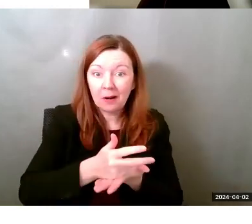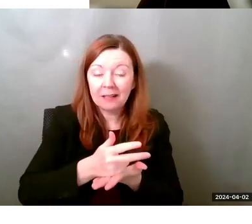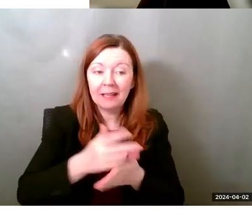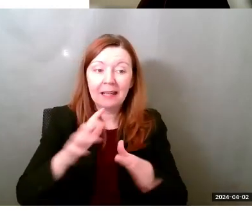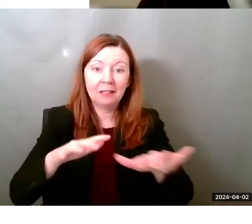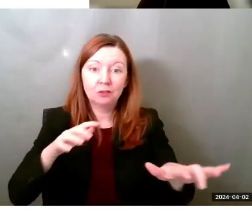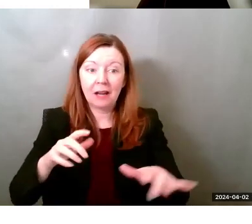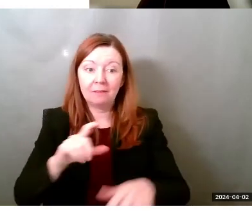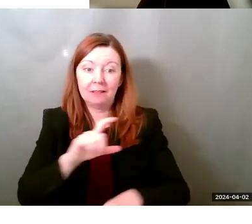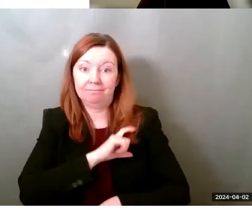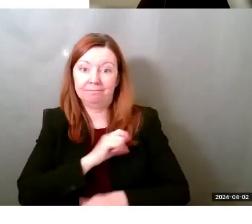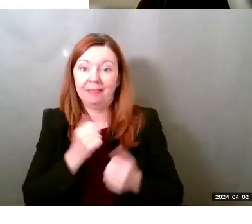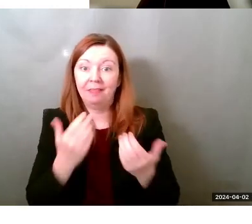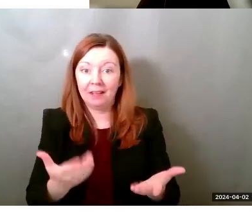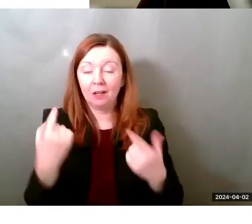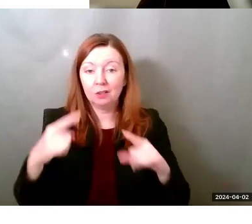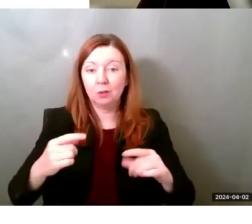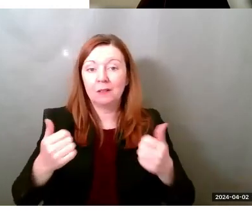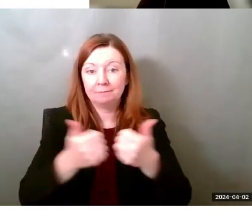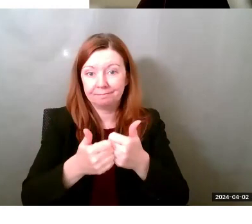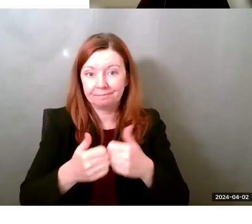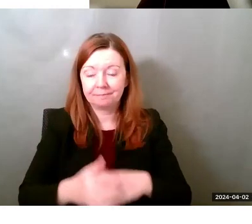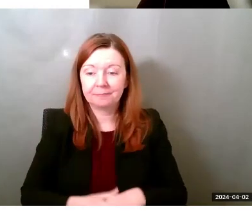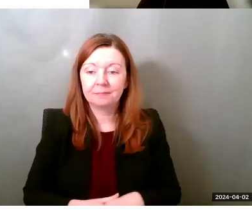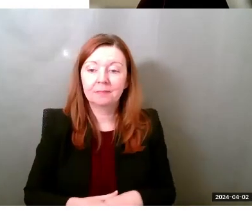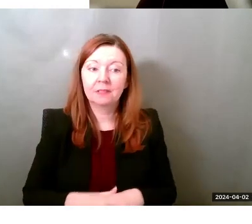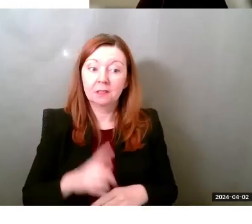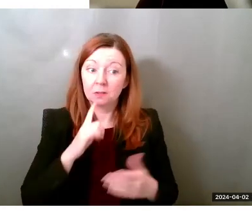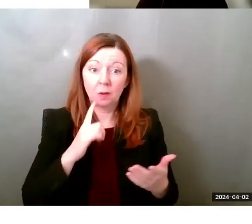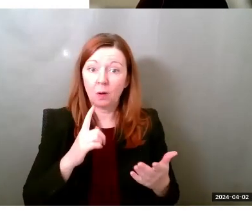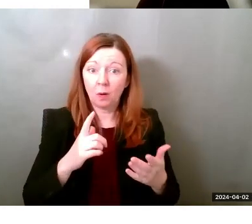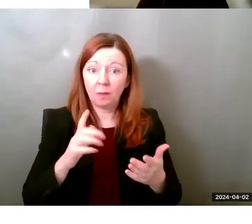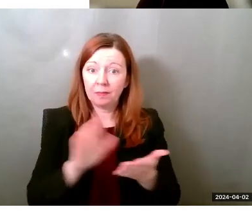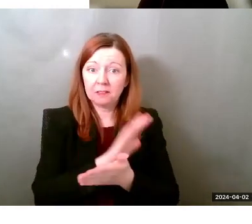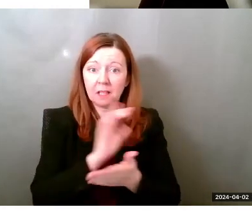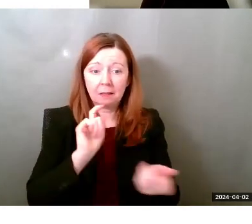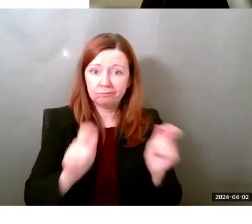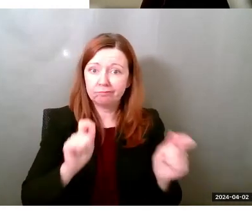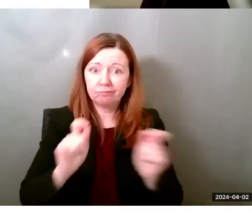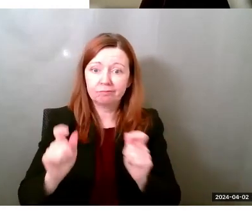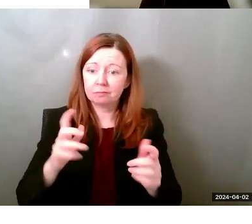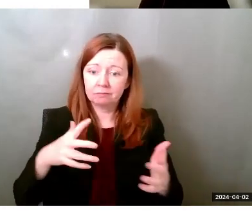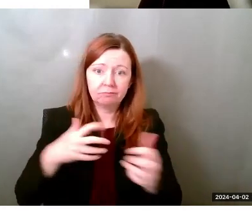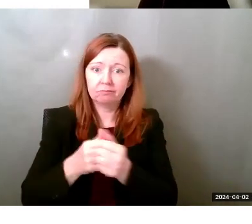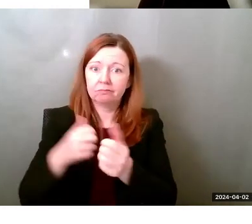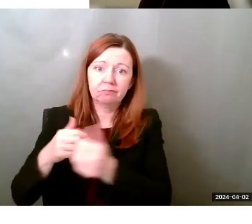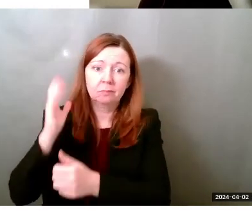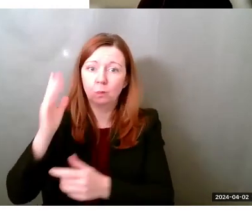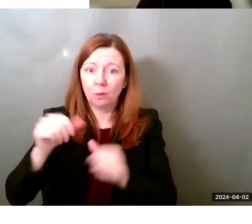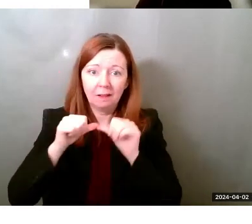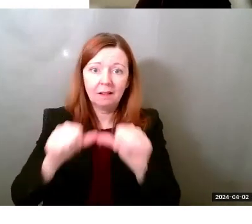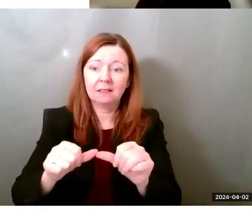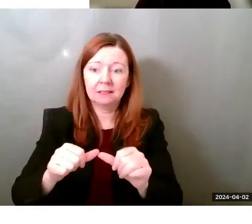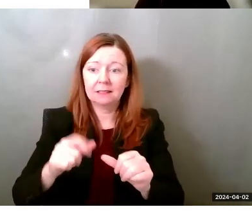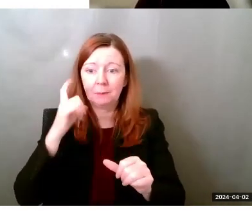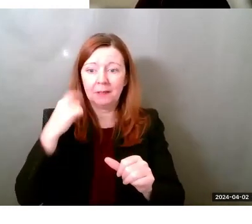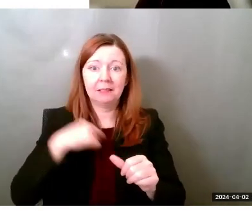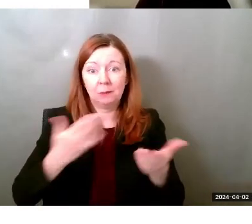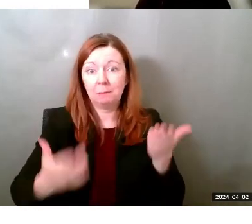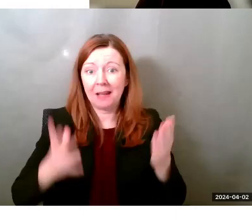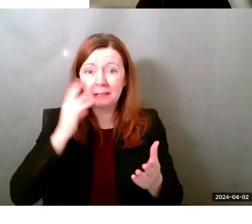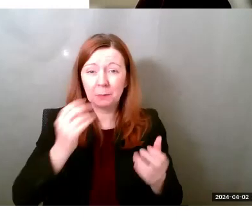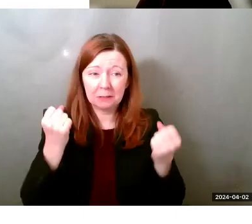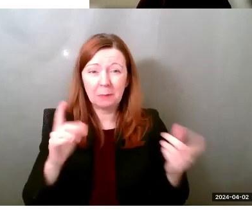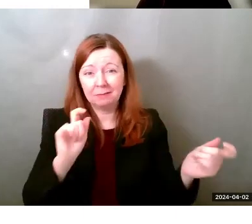on actual event days. So it's a living document that we will constantly update due to the changing conditions that we may